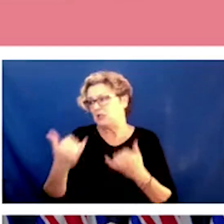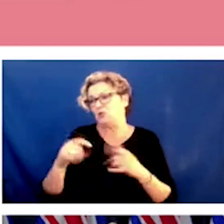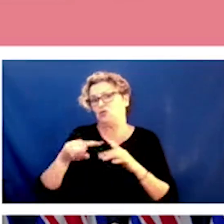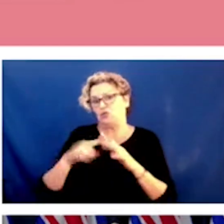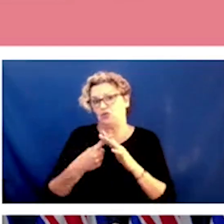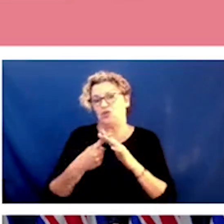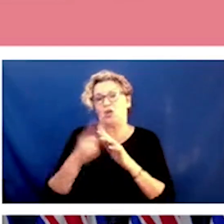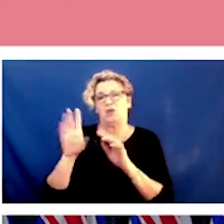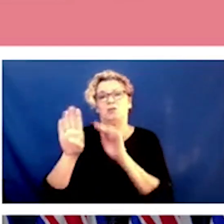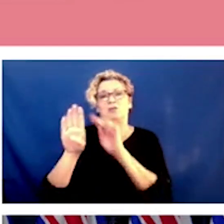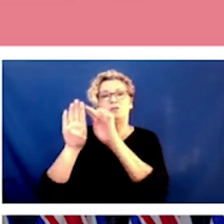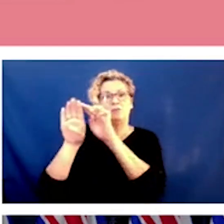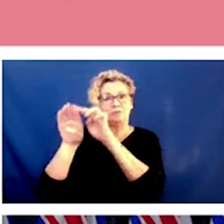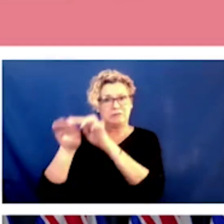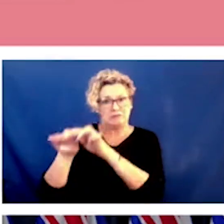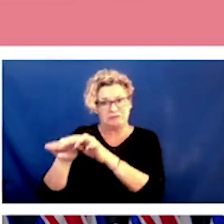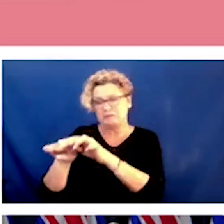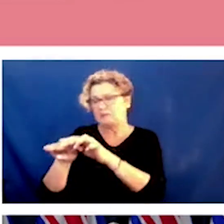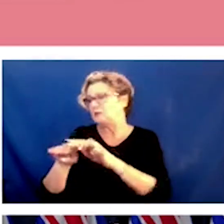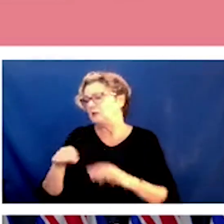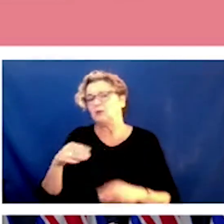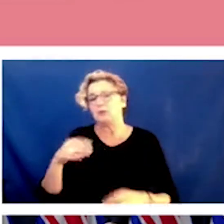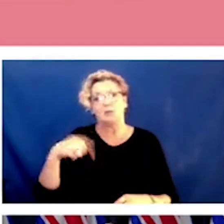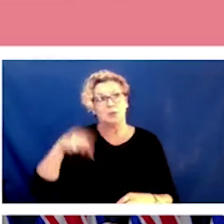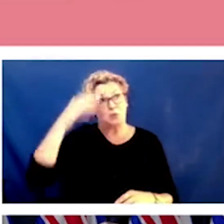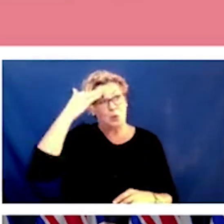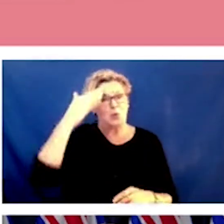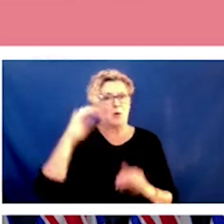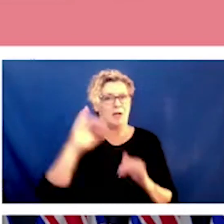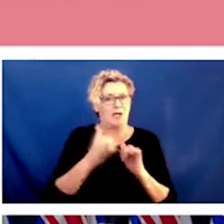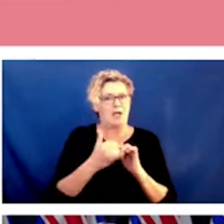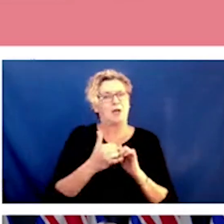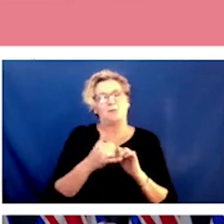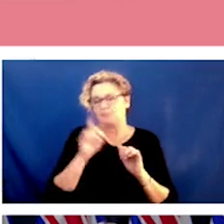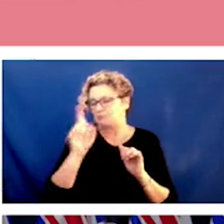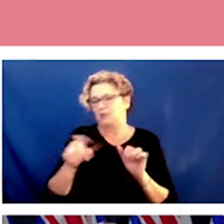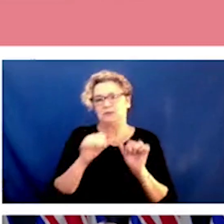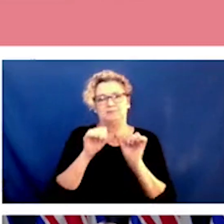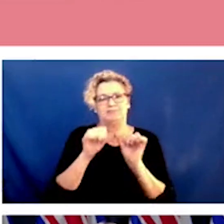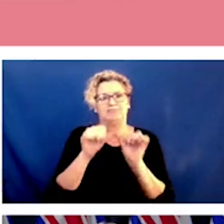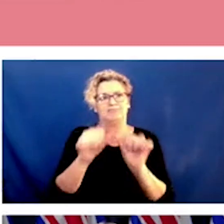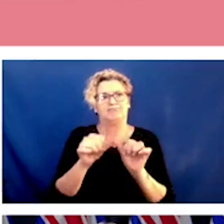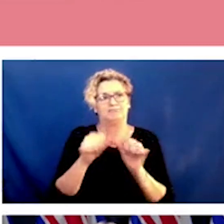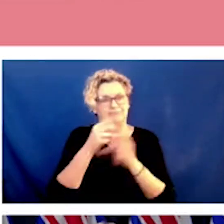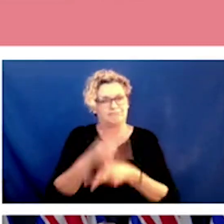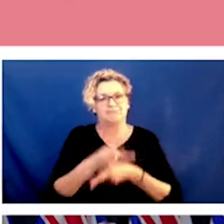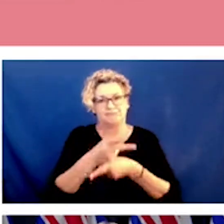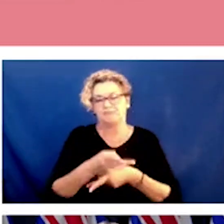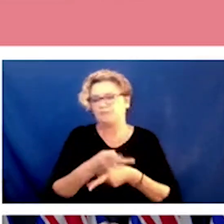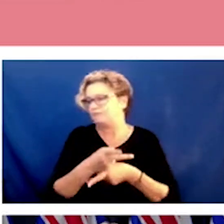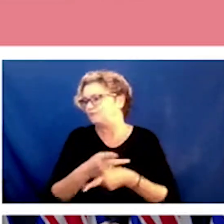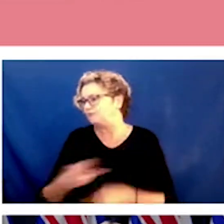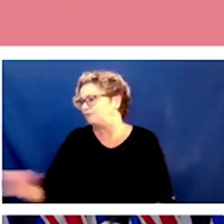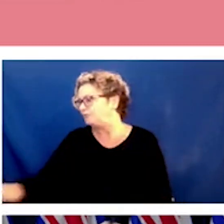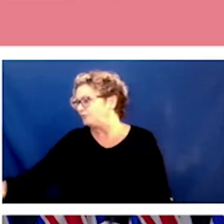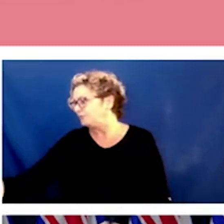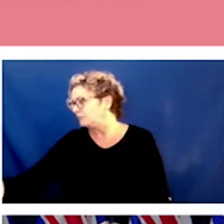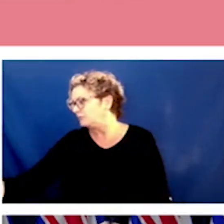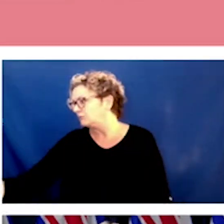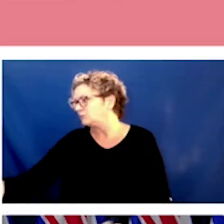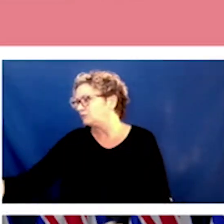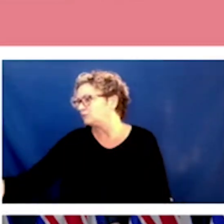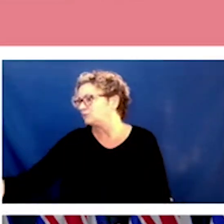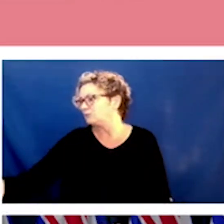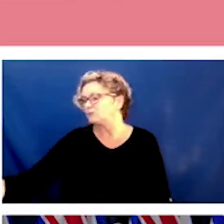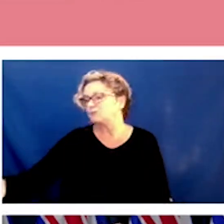been moving up, and we've now cautiously started to turn that corner. We've started to flatten our